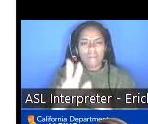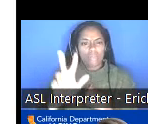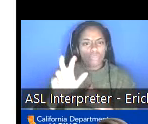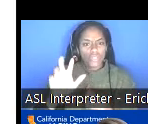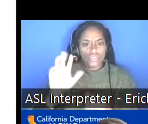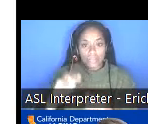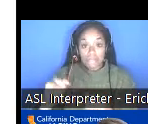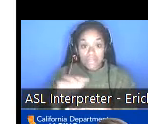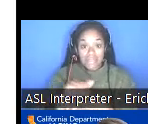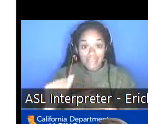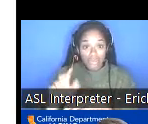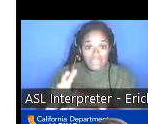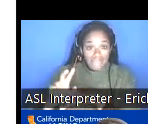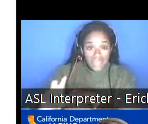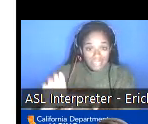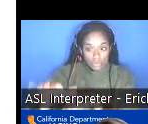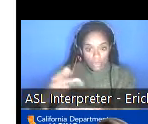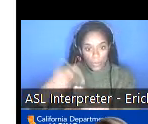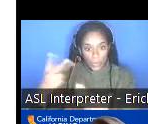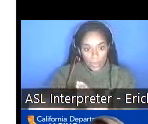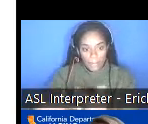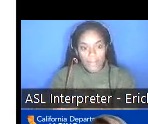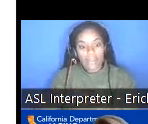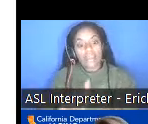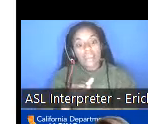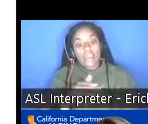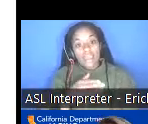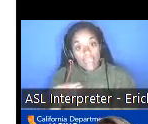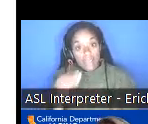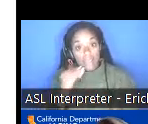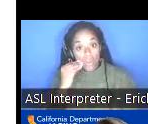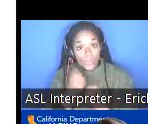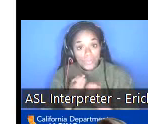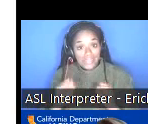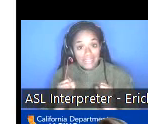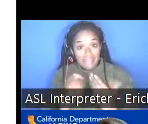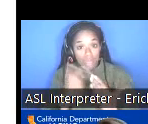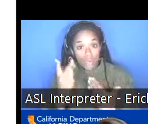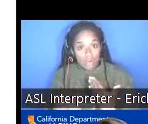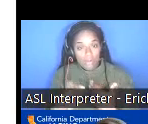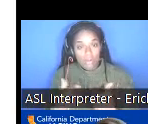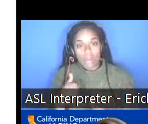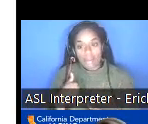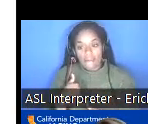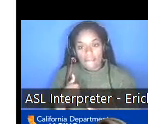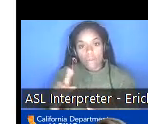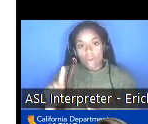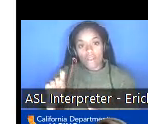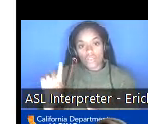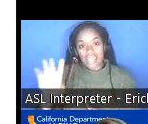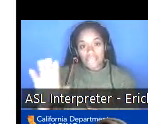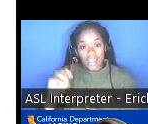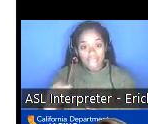million invested into that program, as well as the Home Safe program with $185